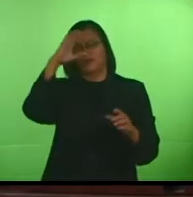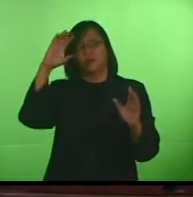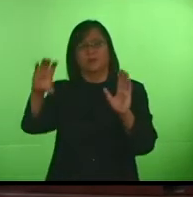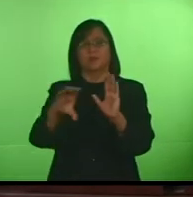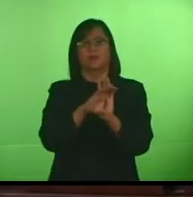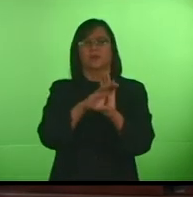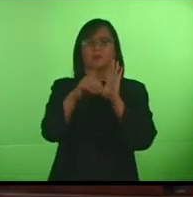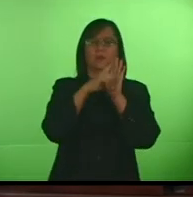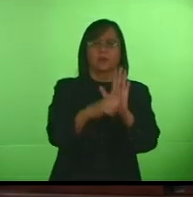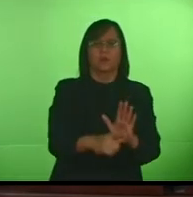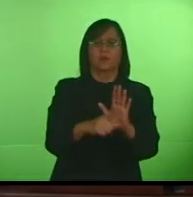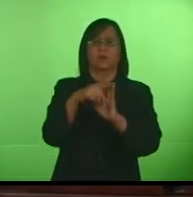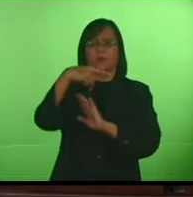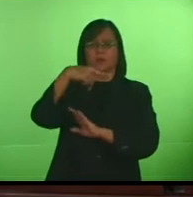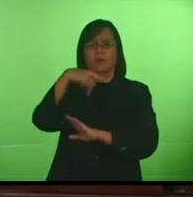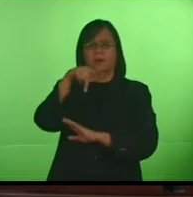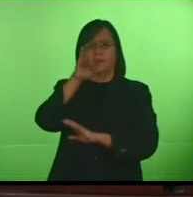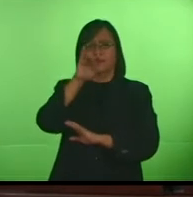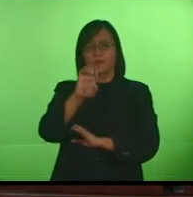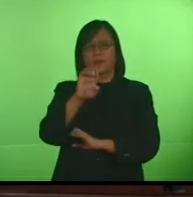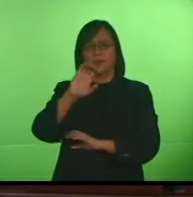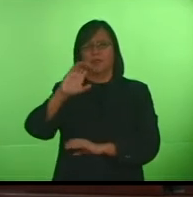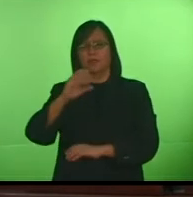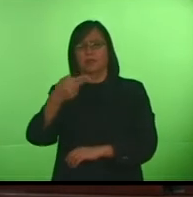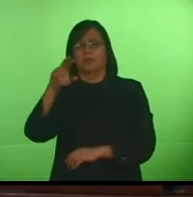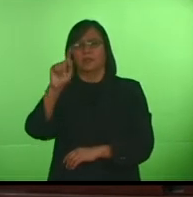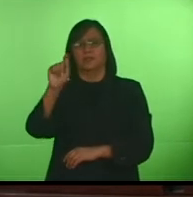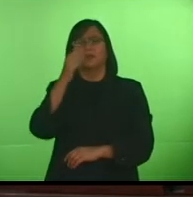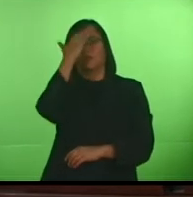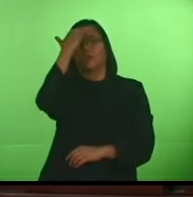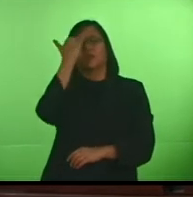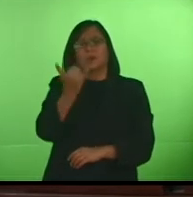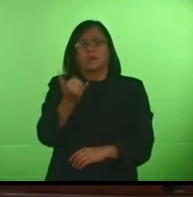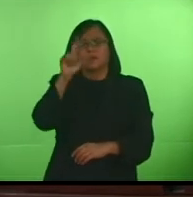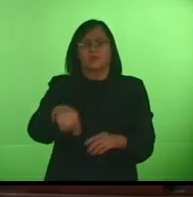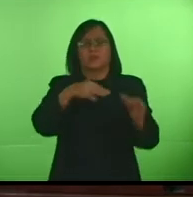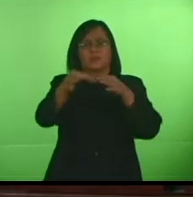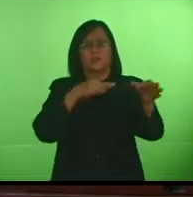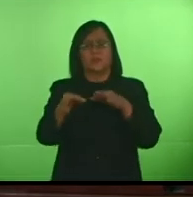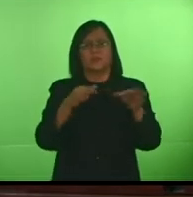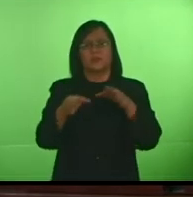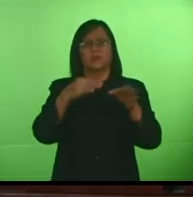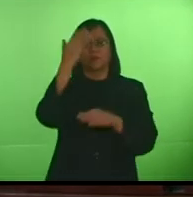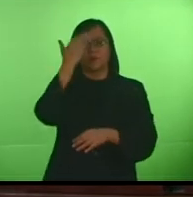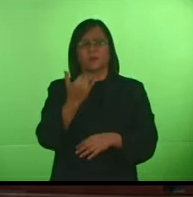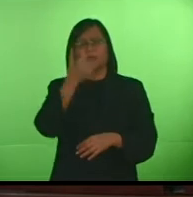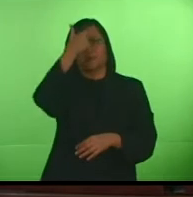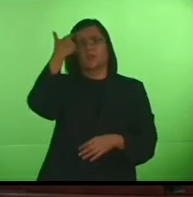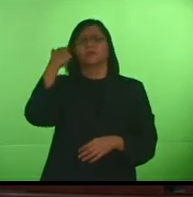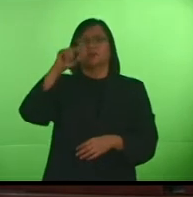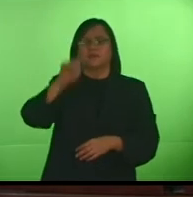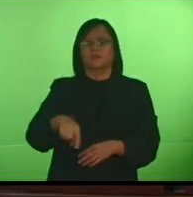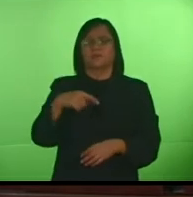charts. Why do you need to describe this visual data? Okay, well, you need to